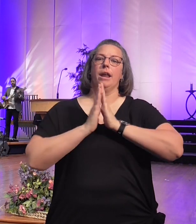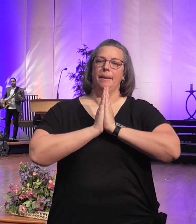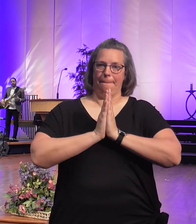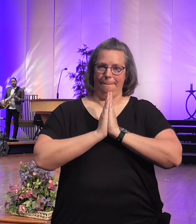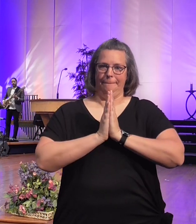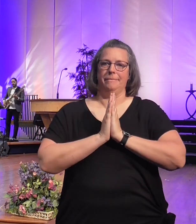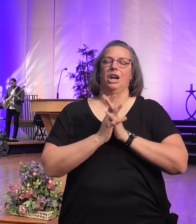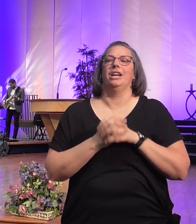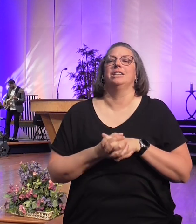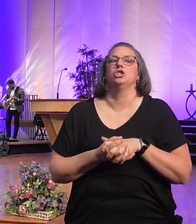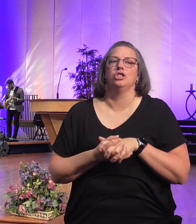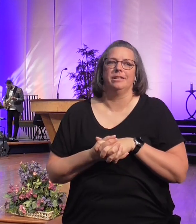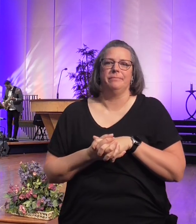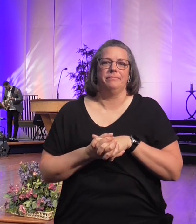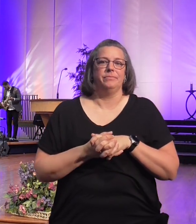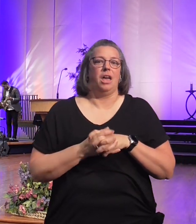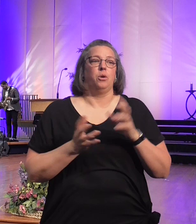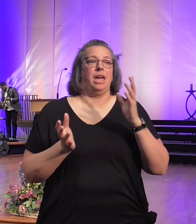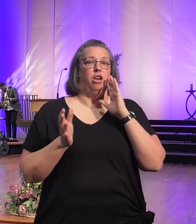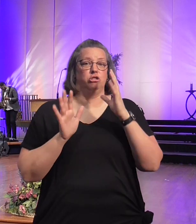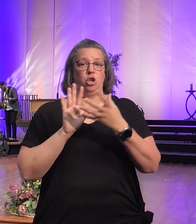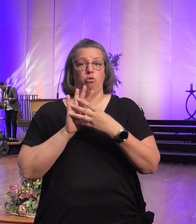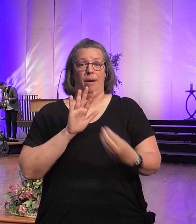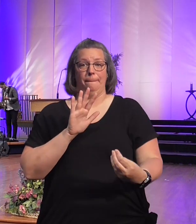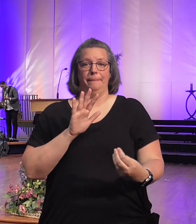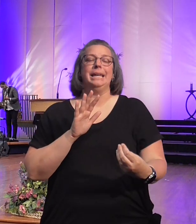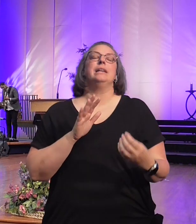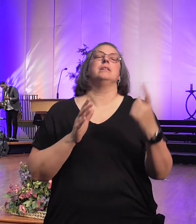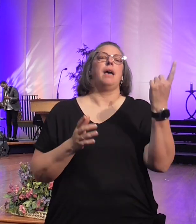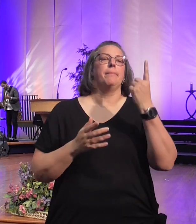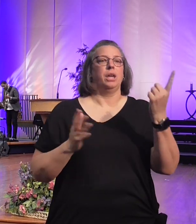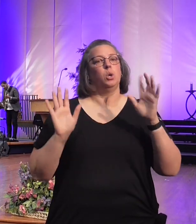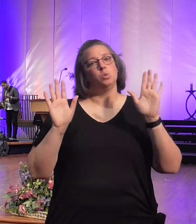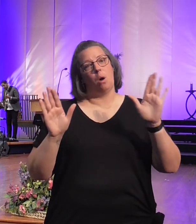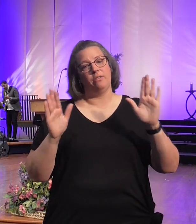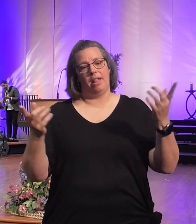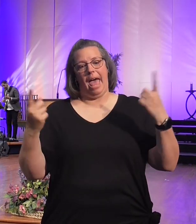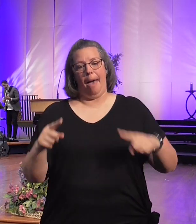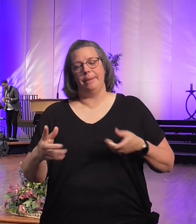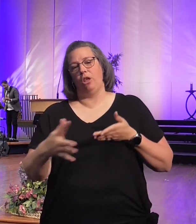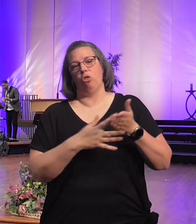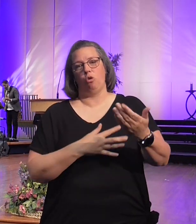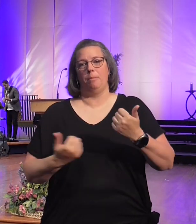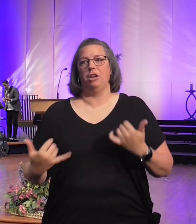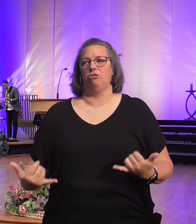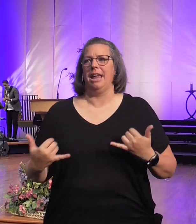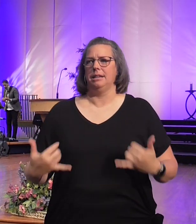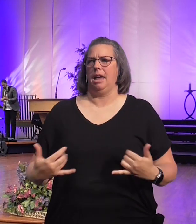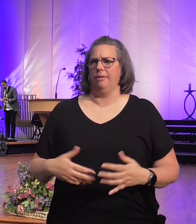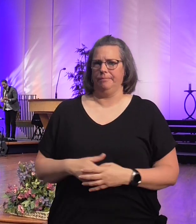peace song. Please repeat after me. Something wonderful is happening through me right now.